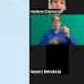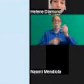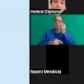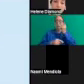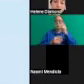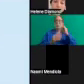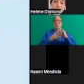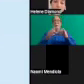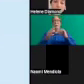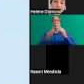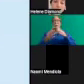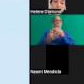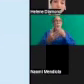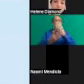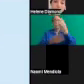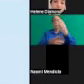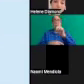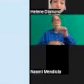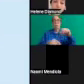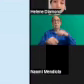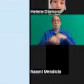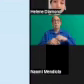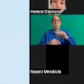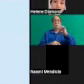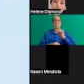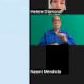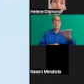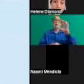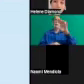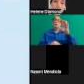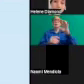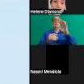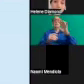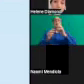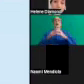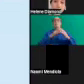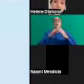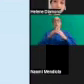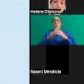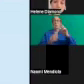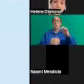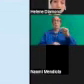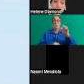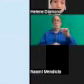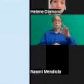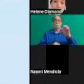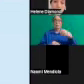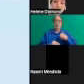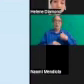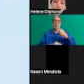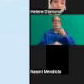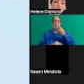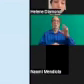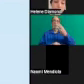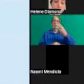Disability in the Asian American Narrative, presented by Dr. Hoale and hosted by the